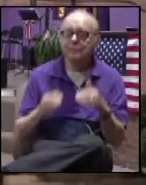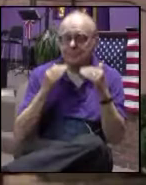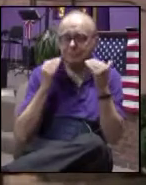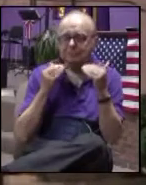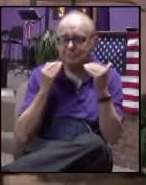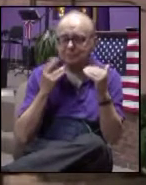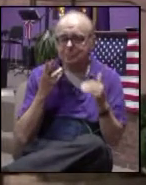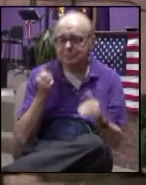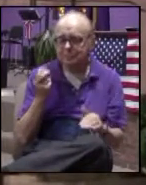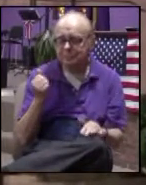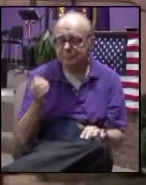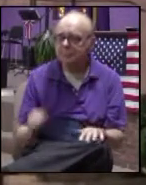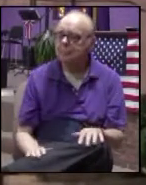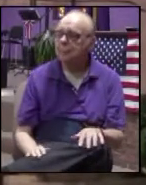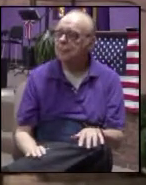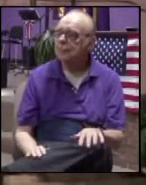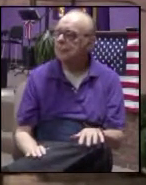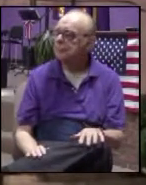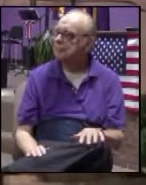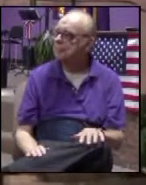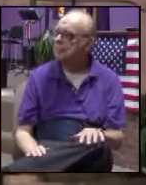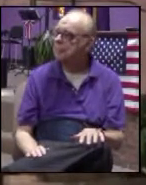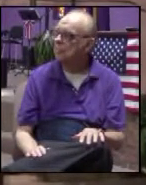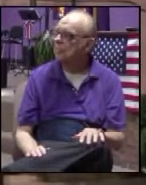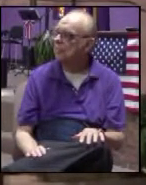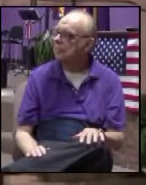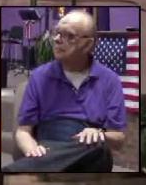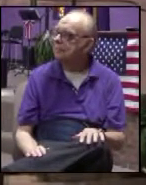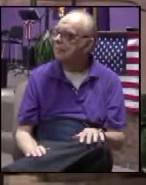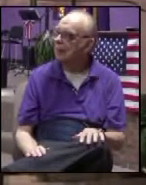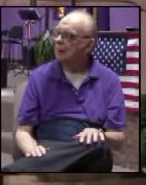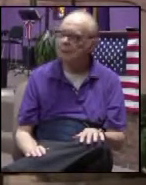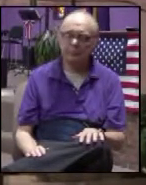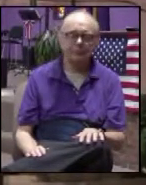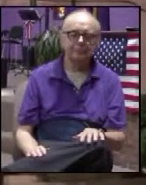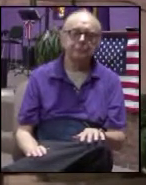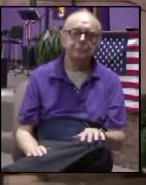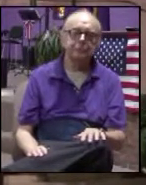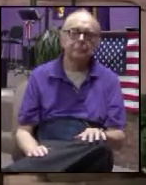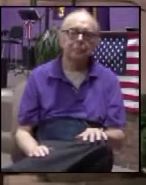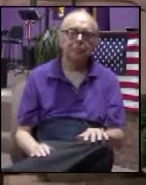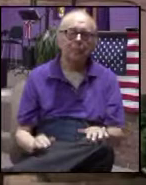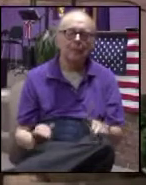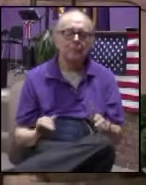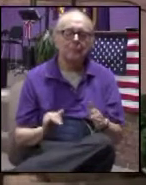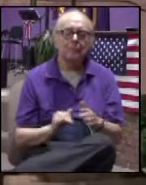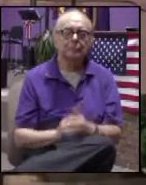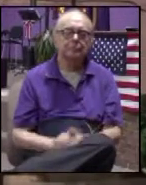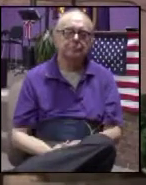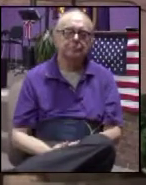He'll get the answer. Huh? That was his one.